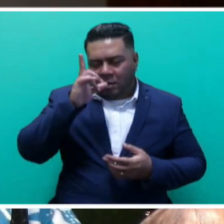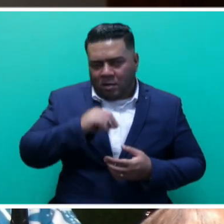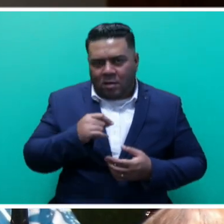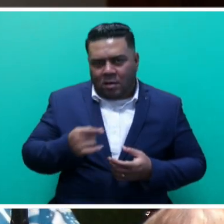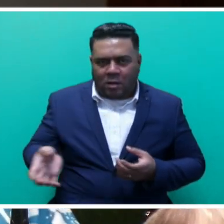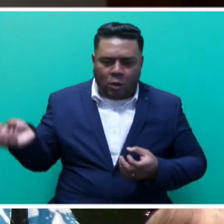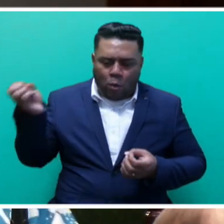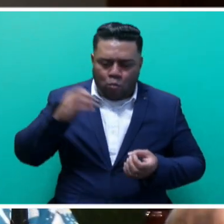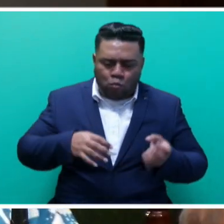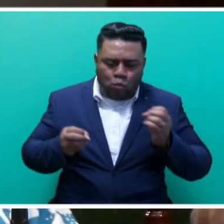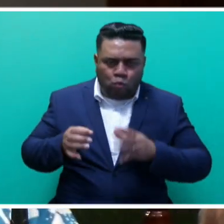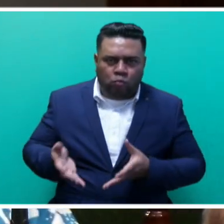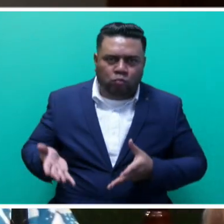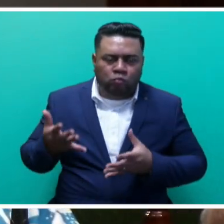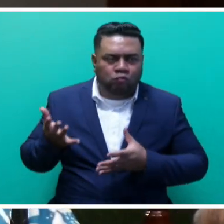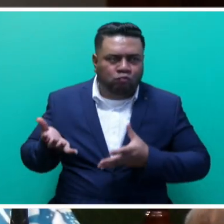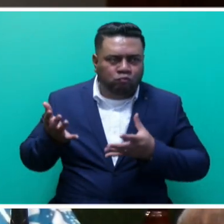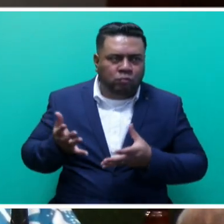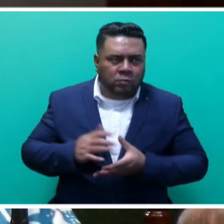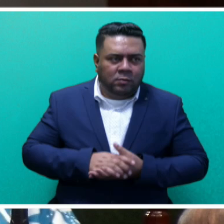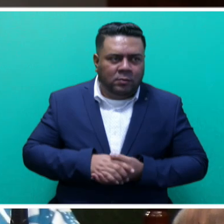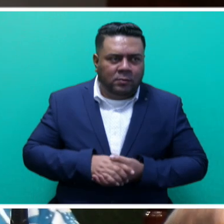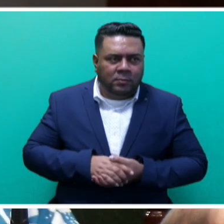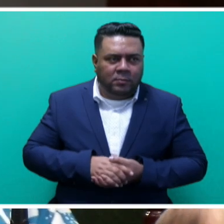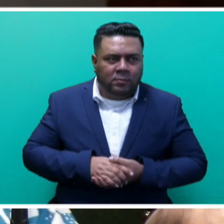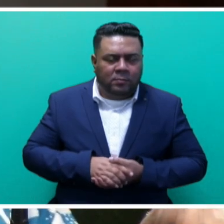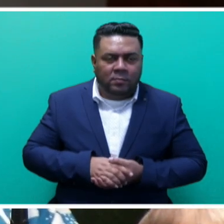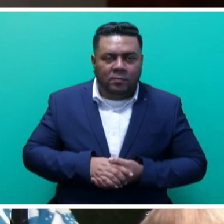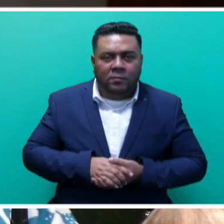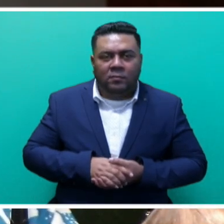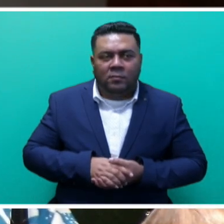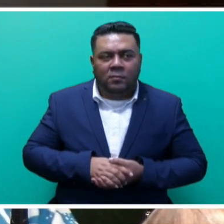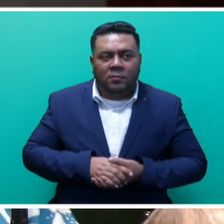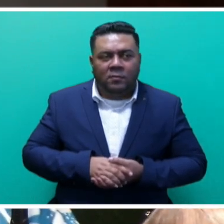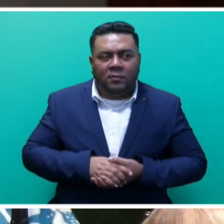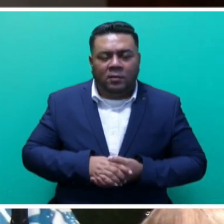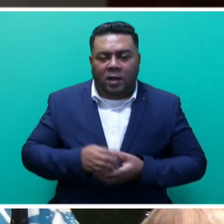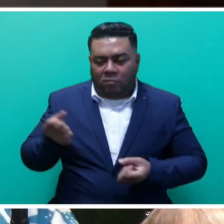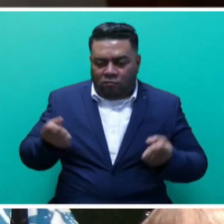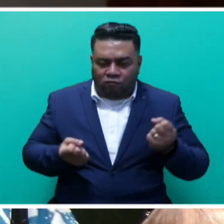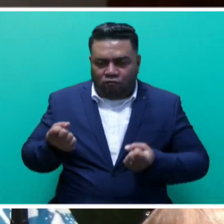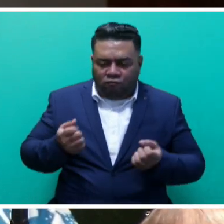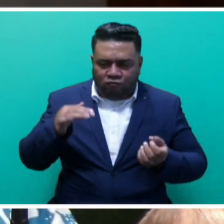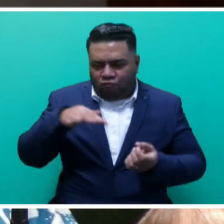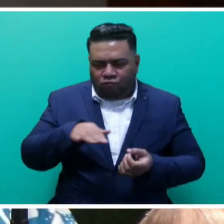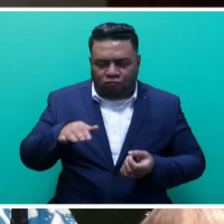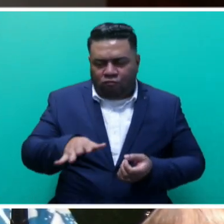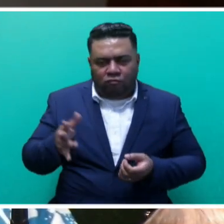load their Yangona in a four-wheel drive and get it down to the village.